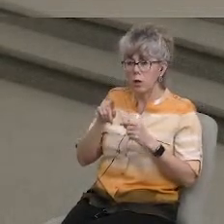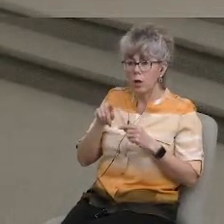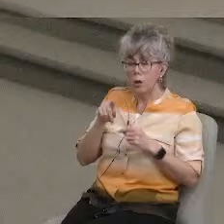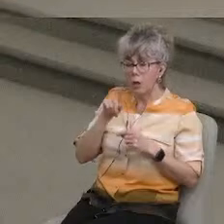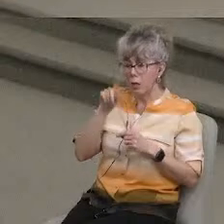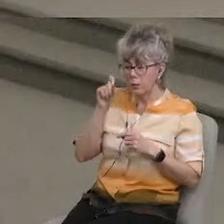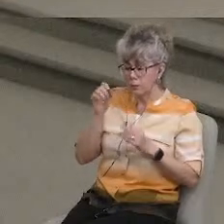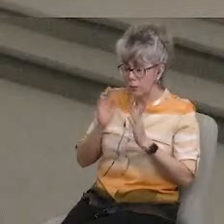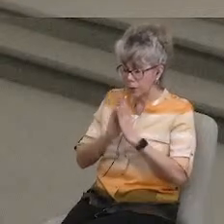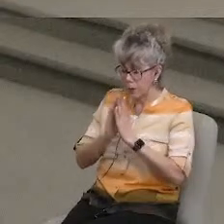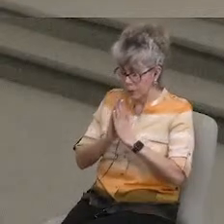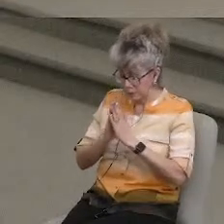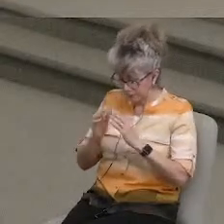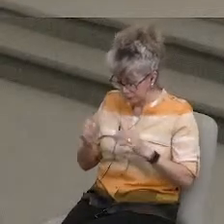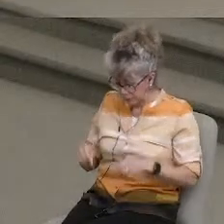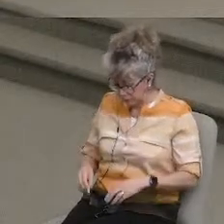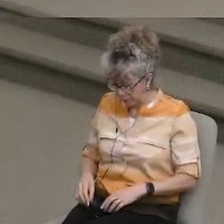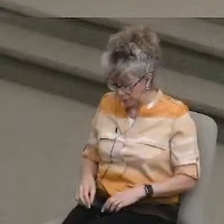now. Let's pray.